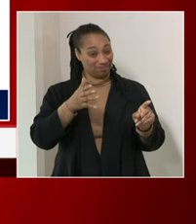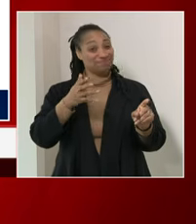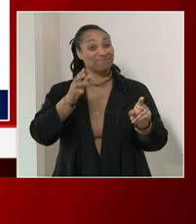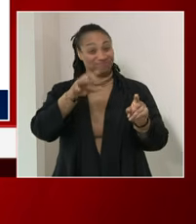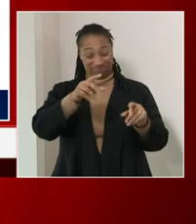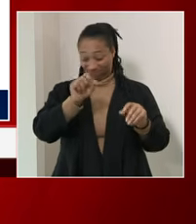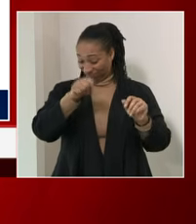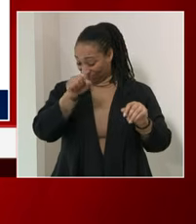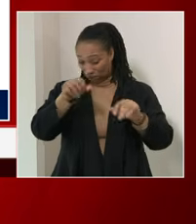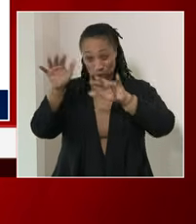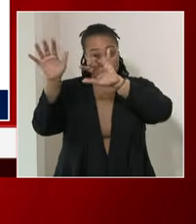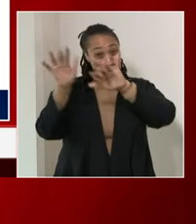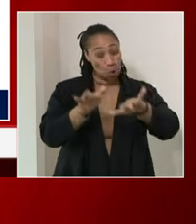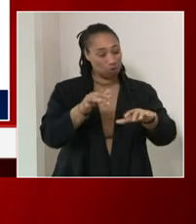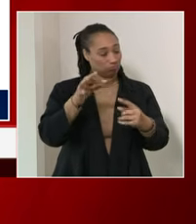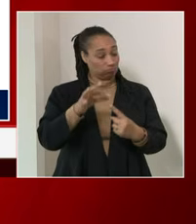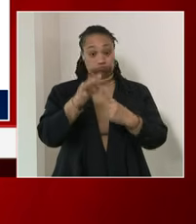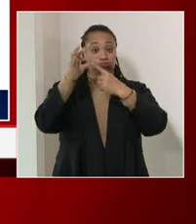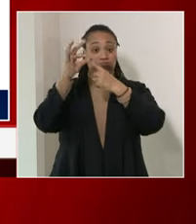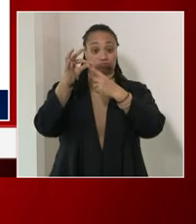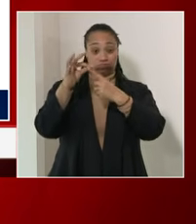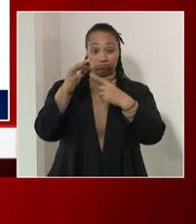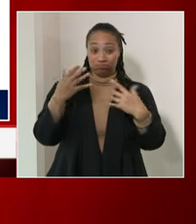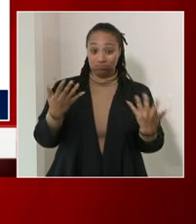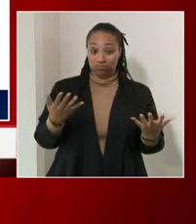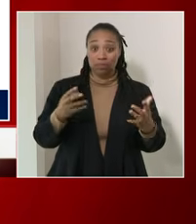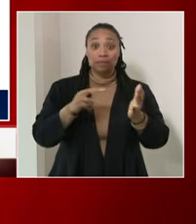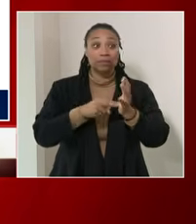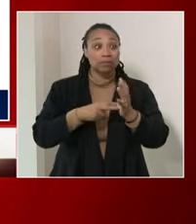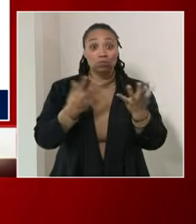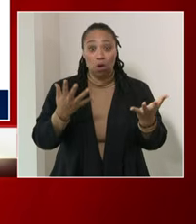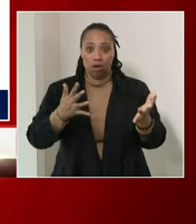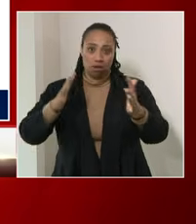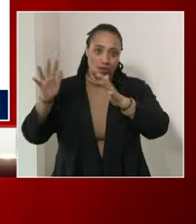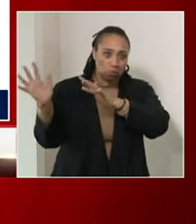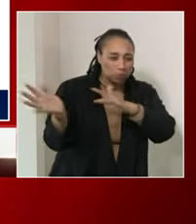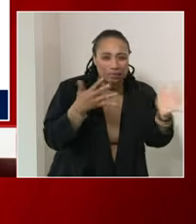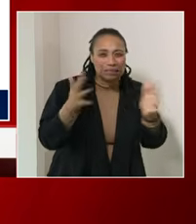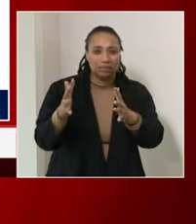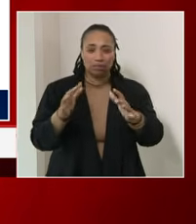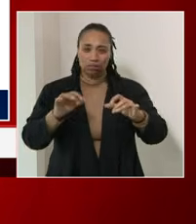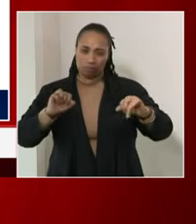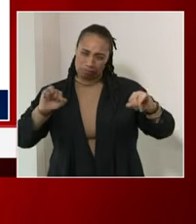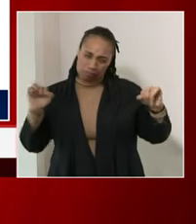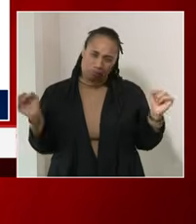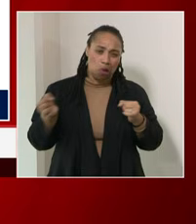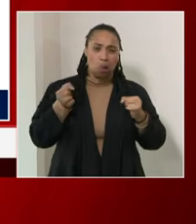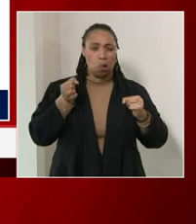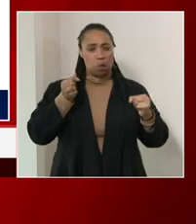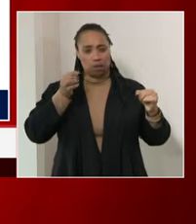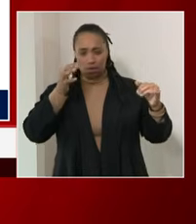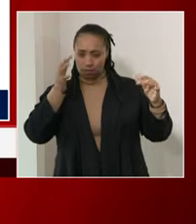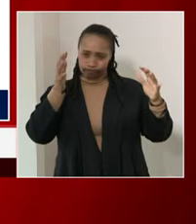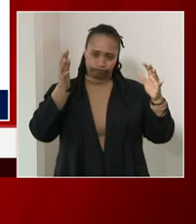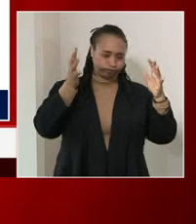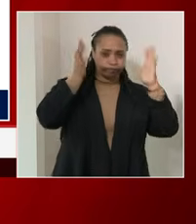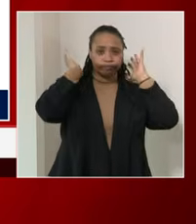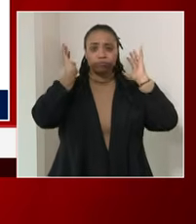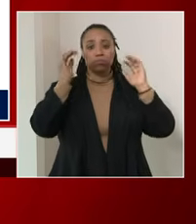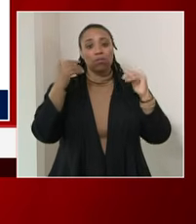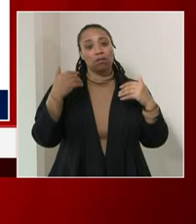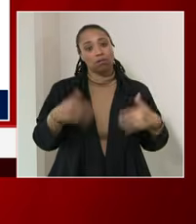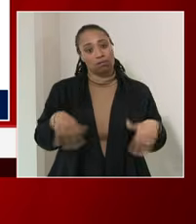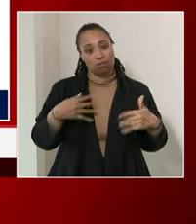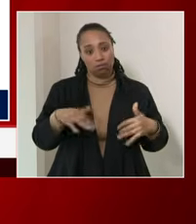wind chill temperatures. And what that means is you can have additional water main breaks and residential pipes that burst. We have